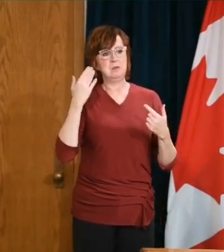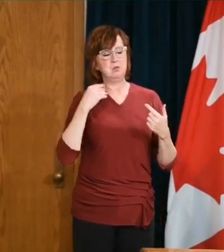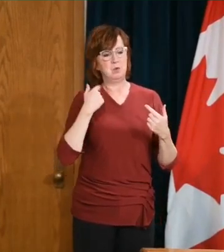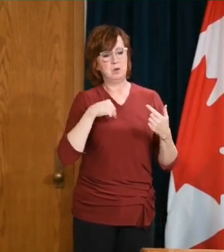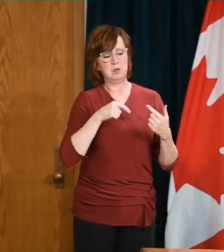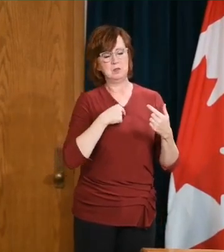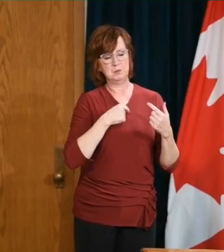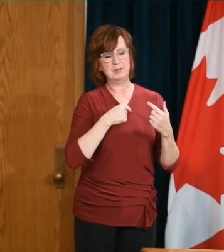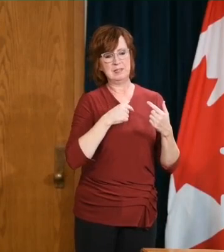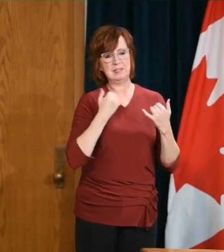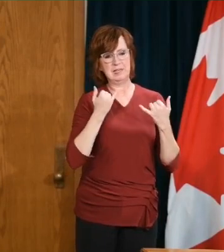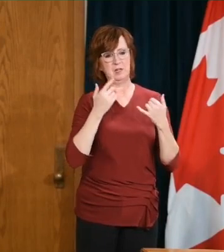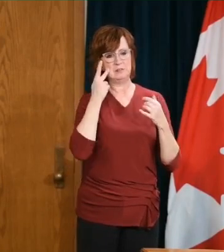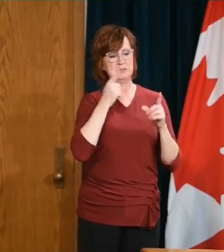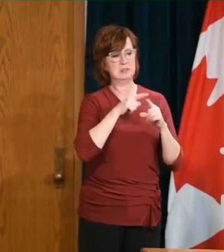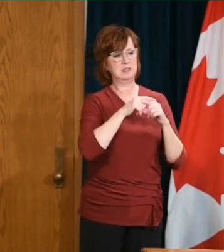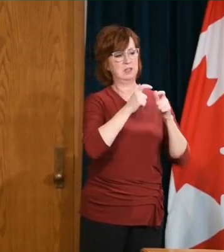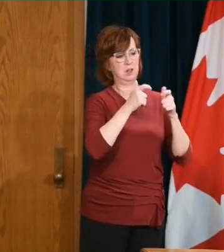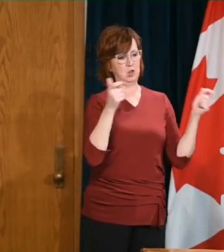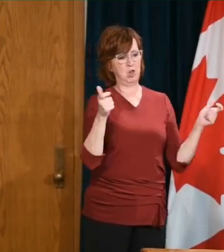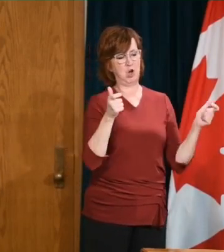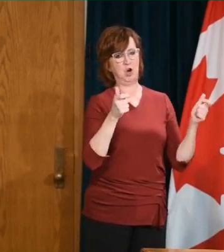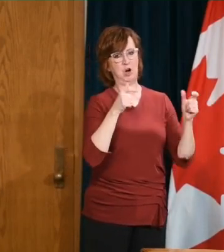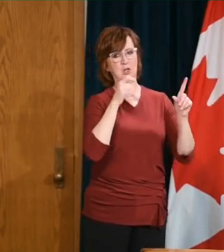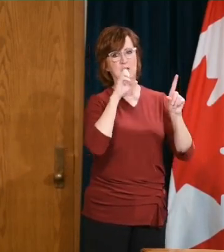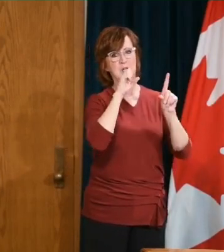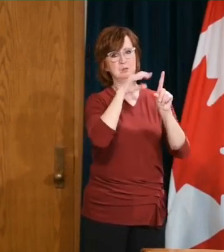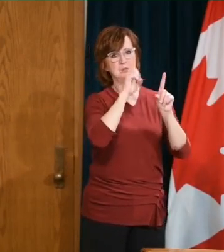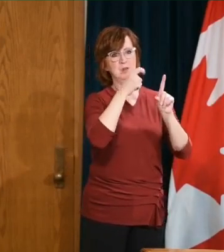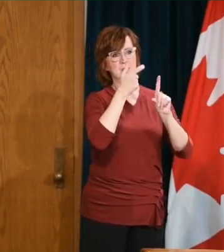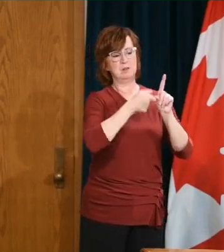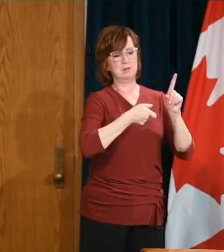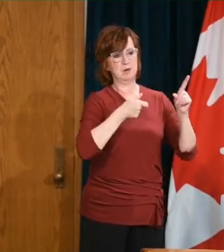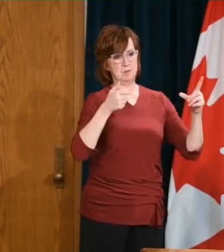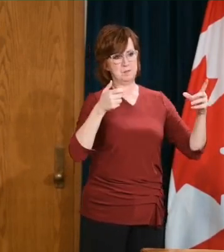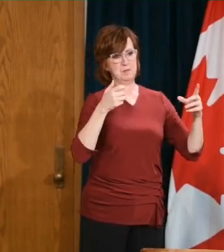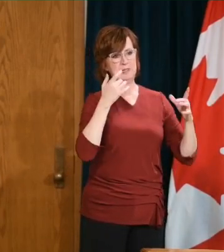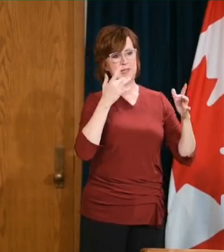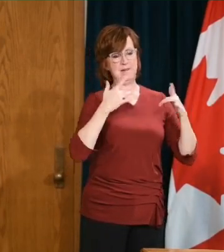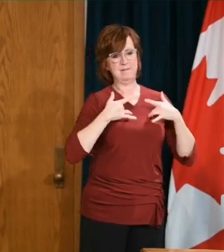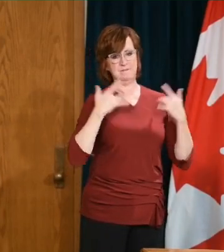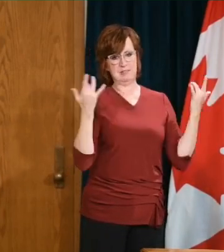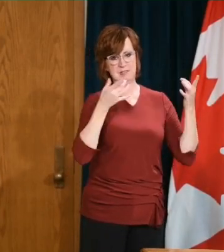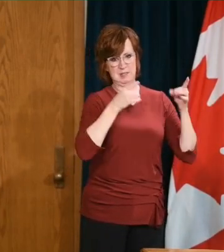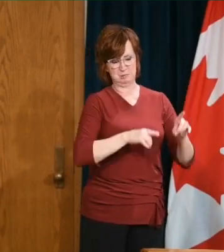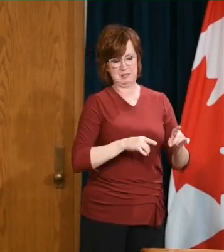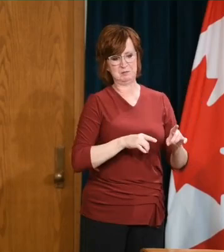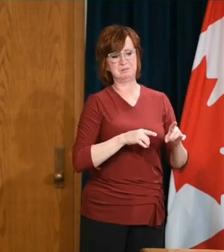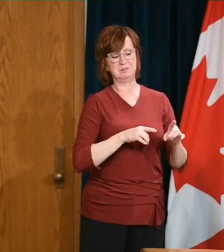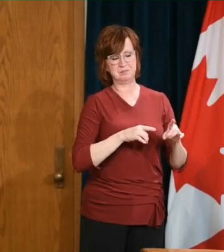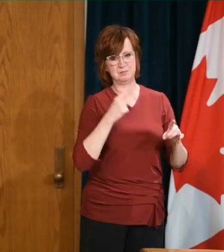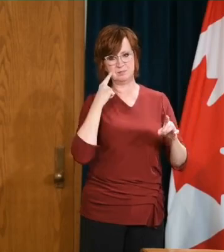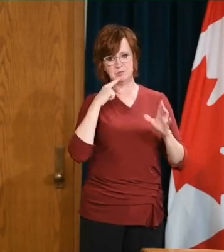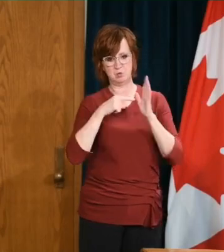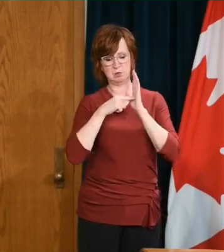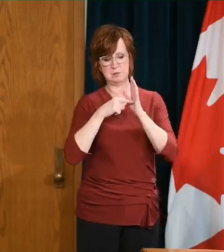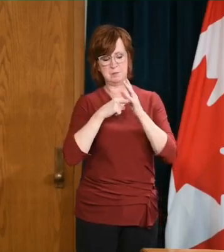group exposures, then that generates a larger number of cases and contacts. And that is also the reason why, for